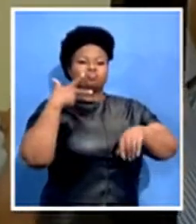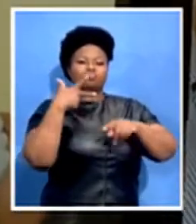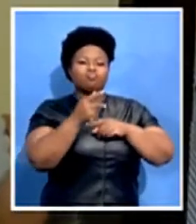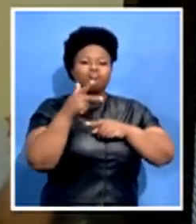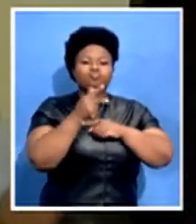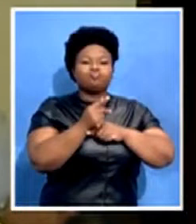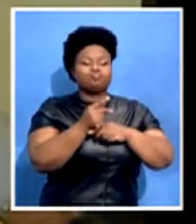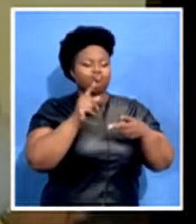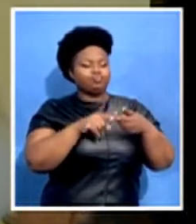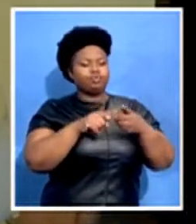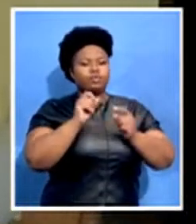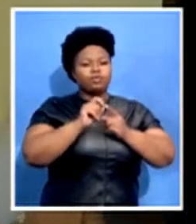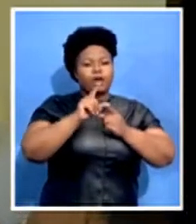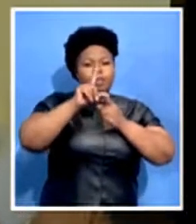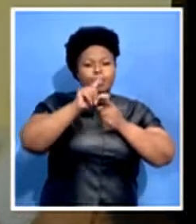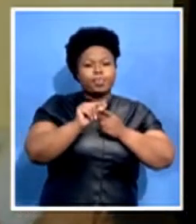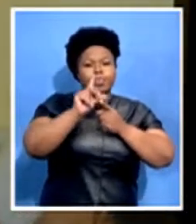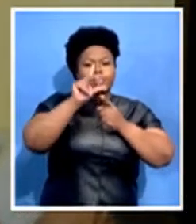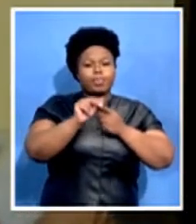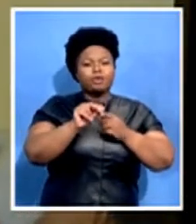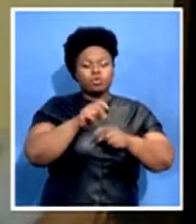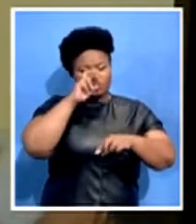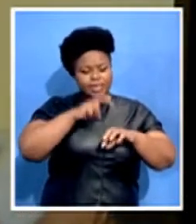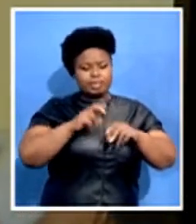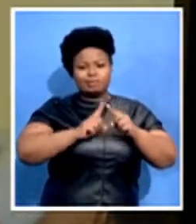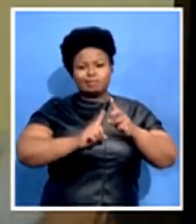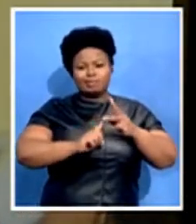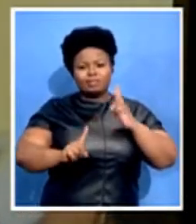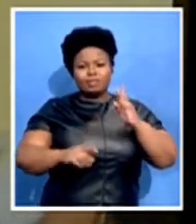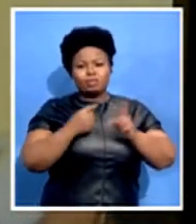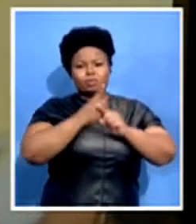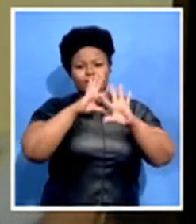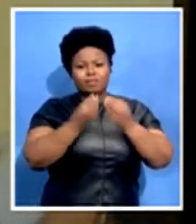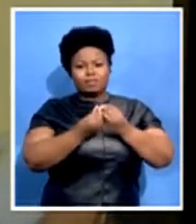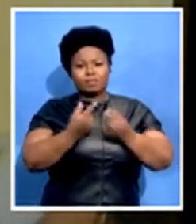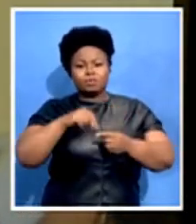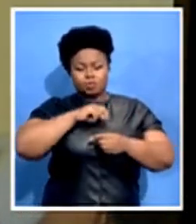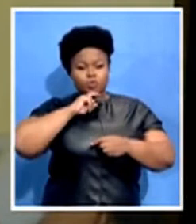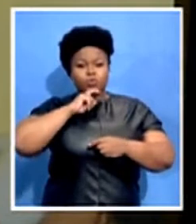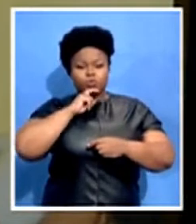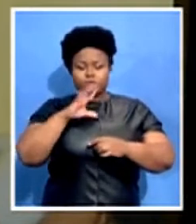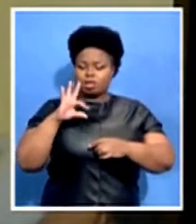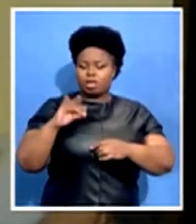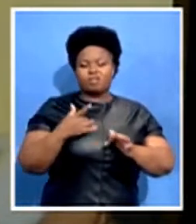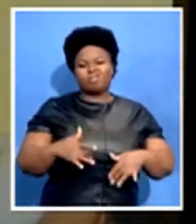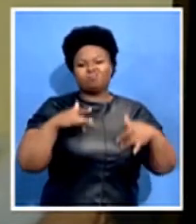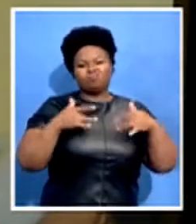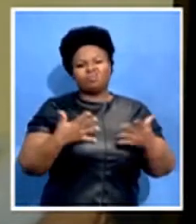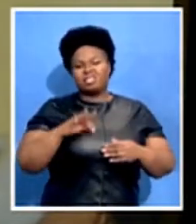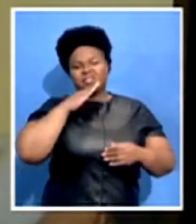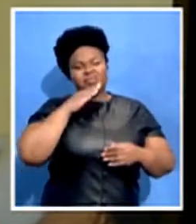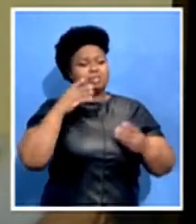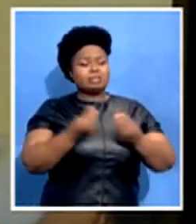are already things that we use in our day-to-day life. So it's not like there's going to be something new that we have